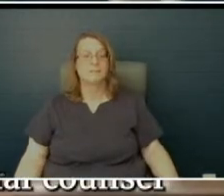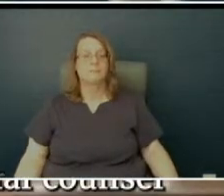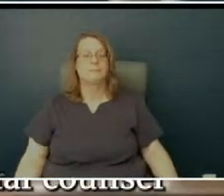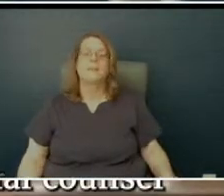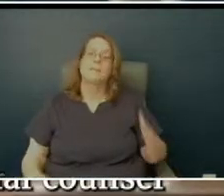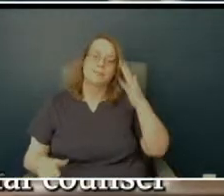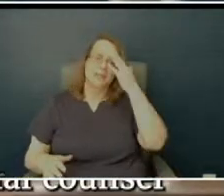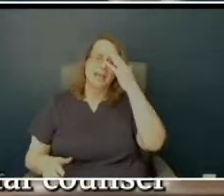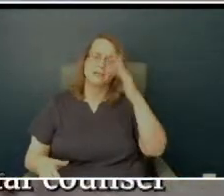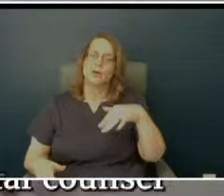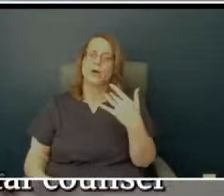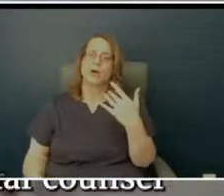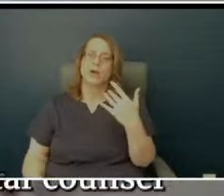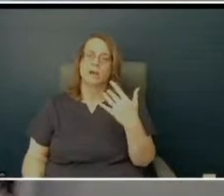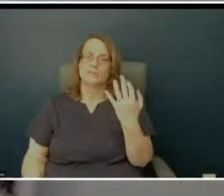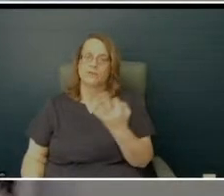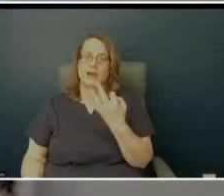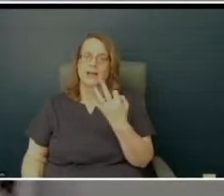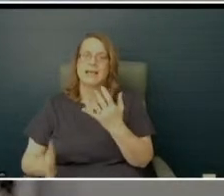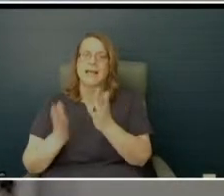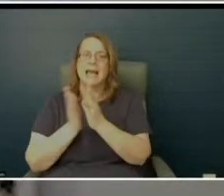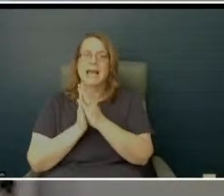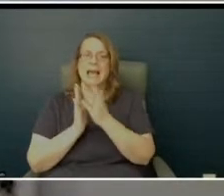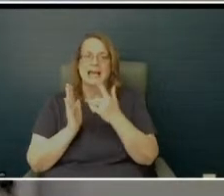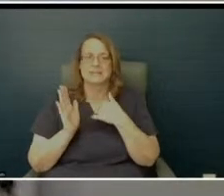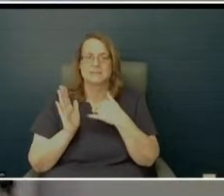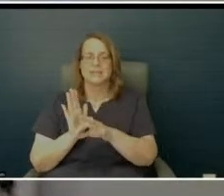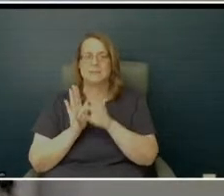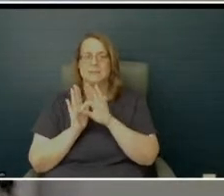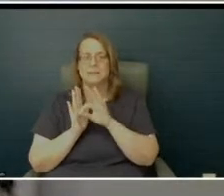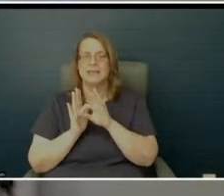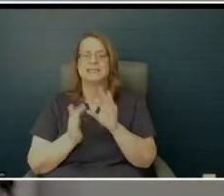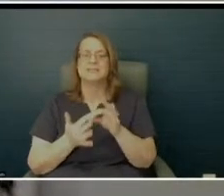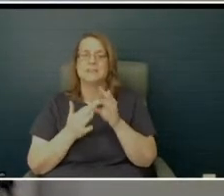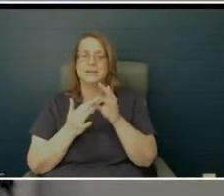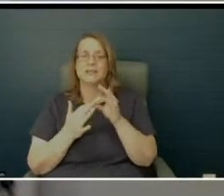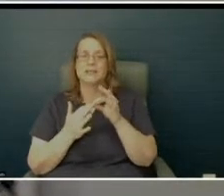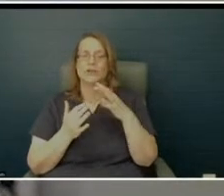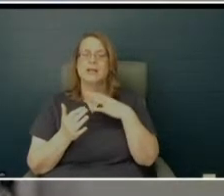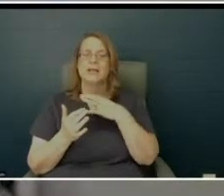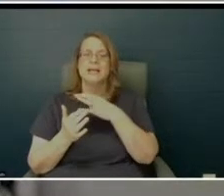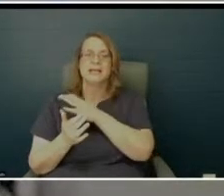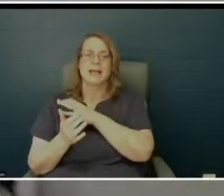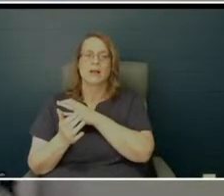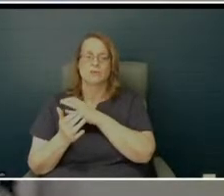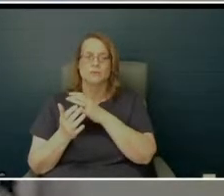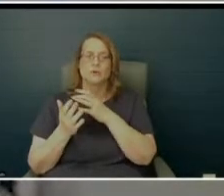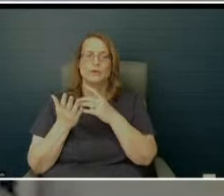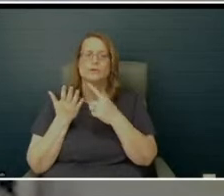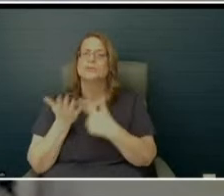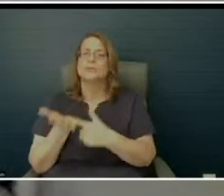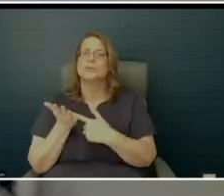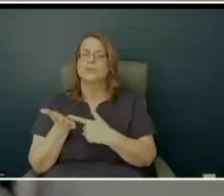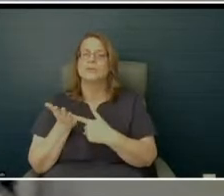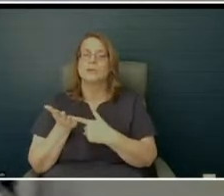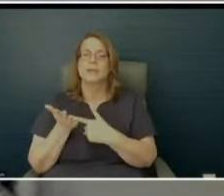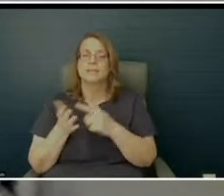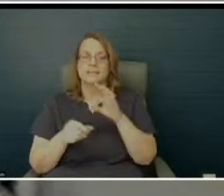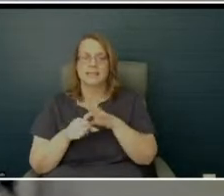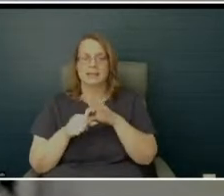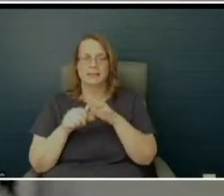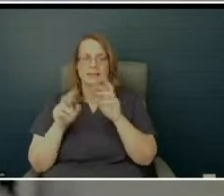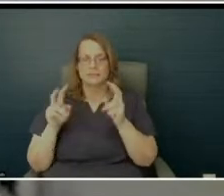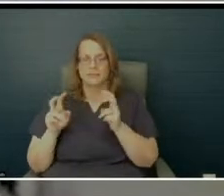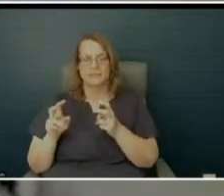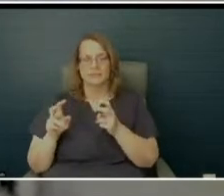be special counsel to address the election issues